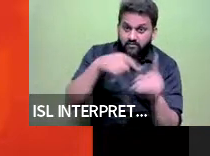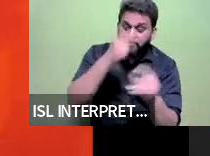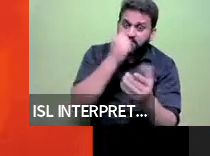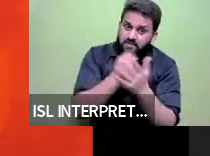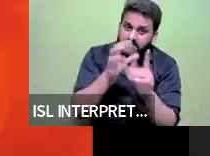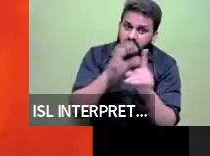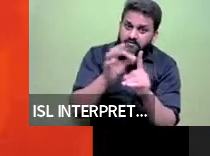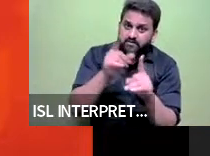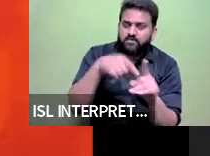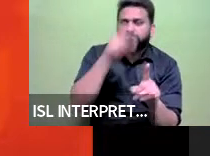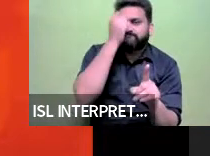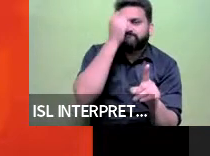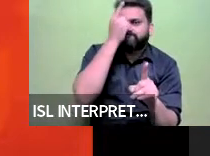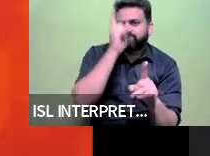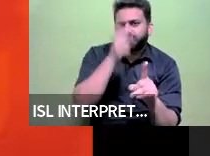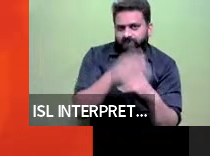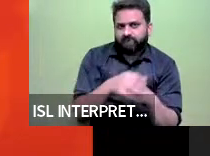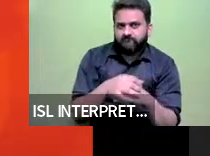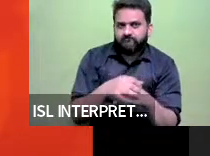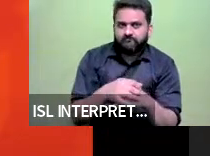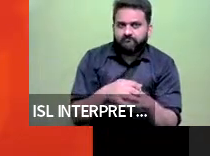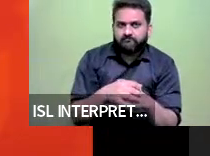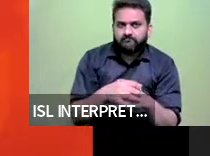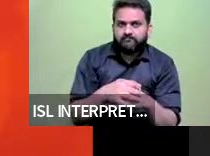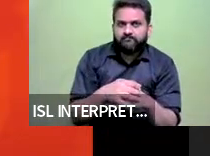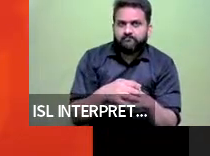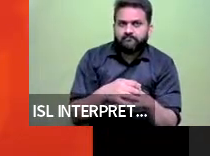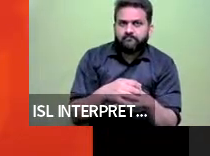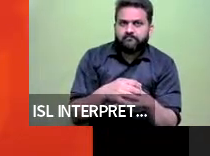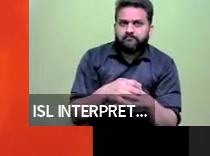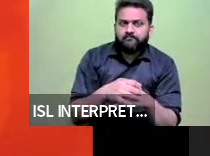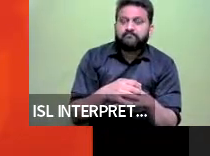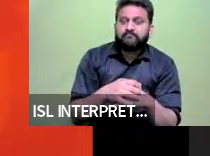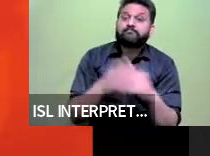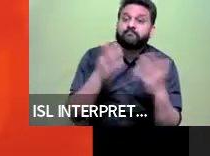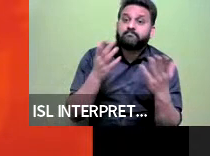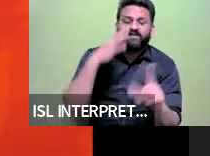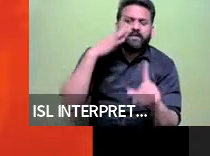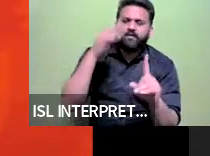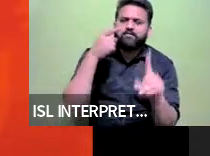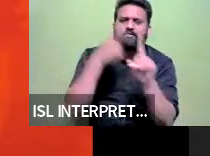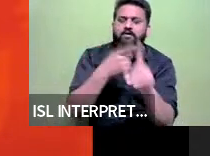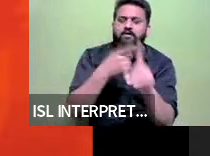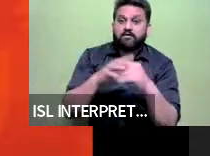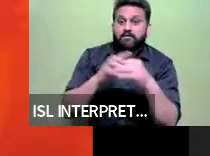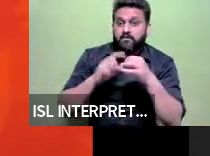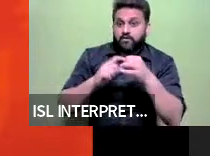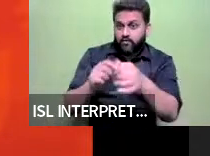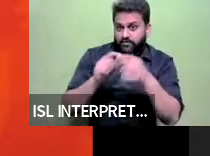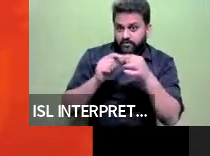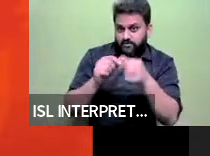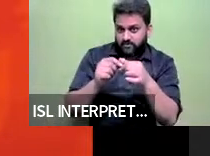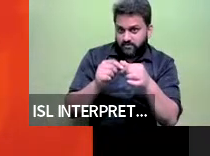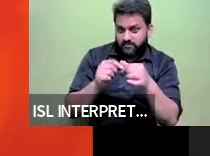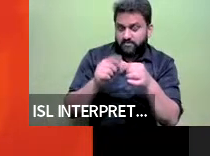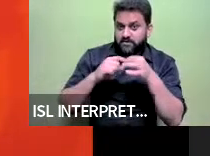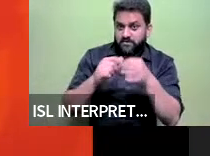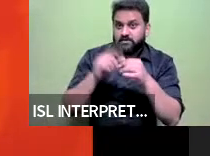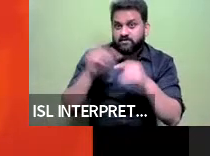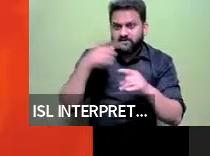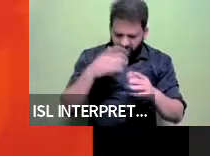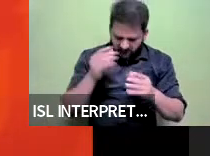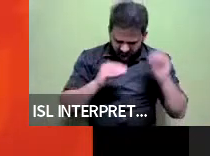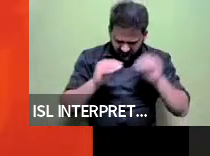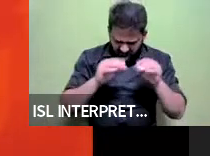it and understand it. That main part of the question, most of the team, they think that I have prepared